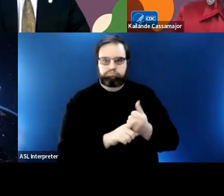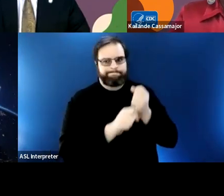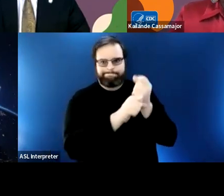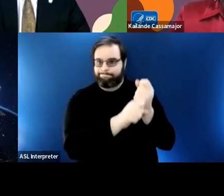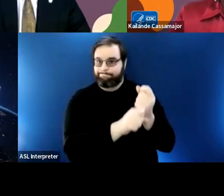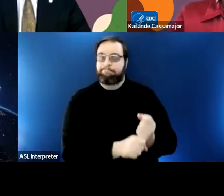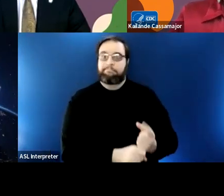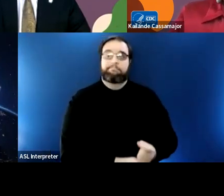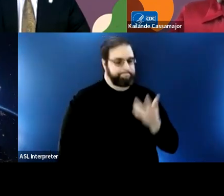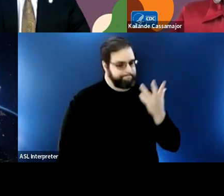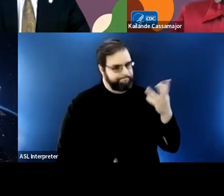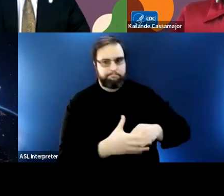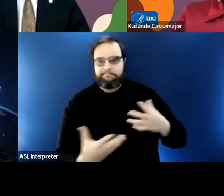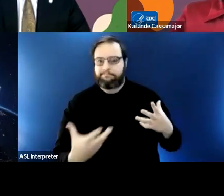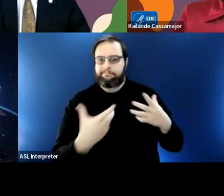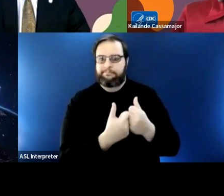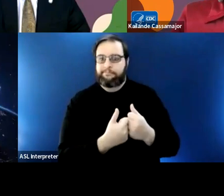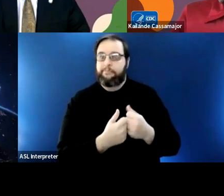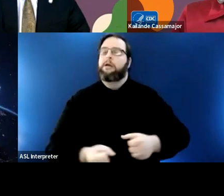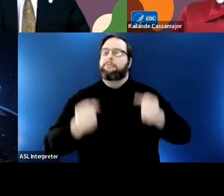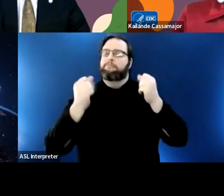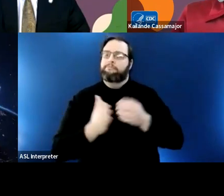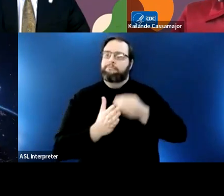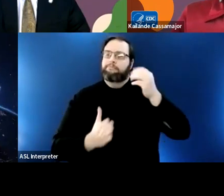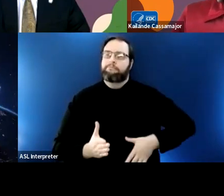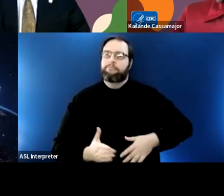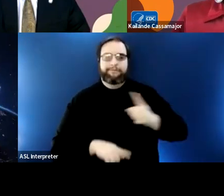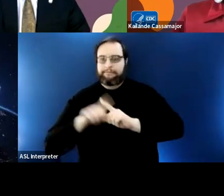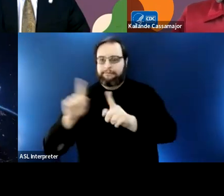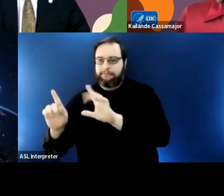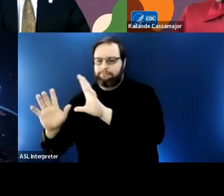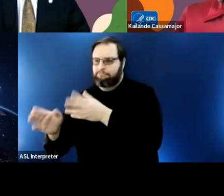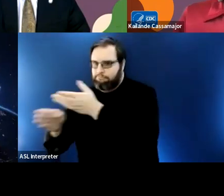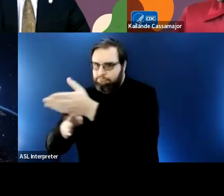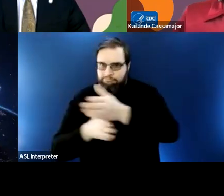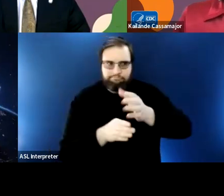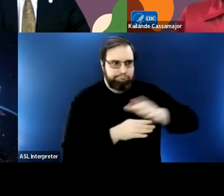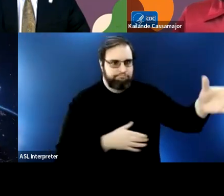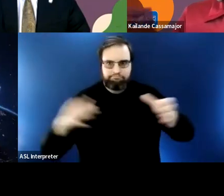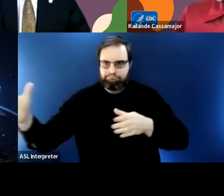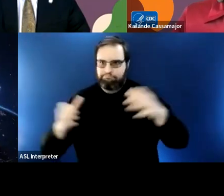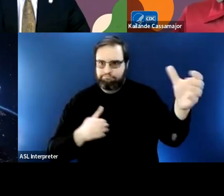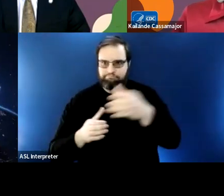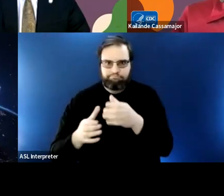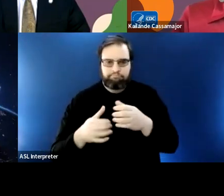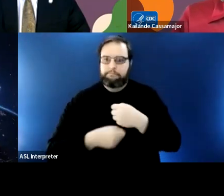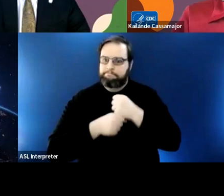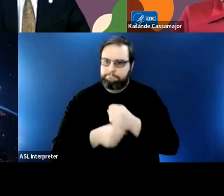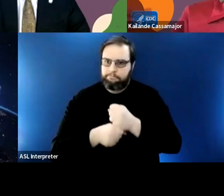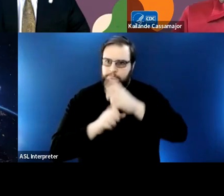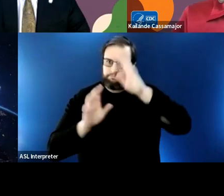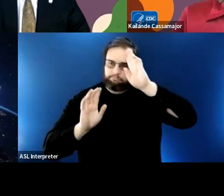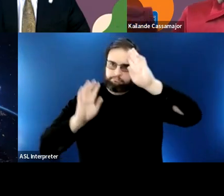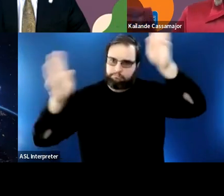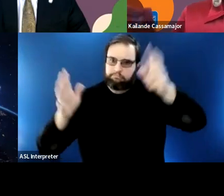challenge. And I, along with five other students, have to come together and create a solution in that tackles the